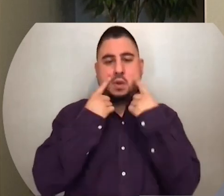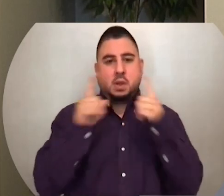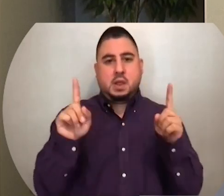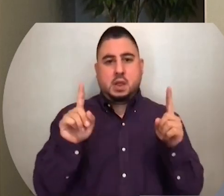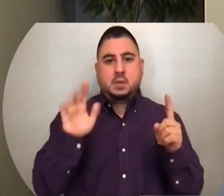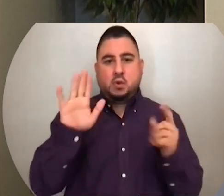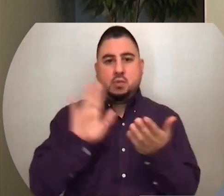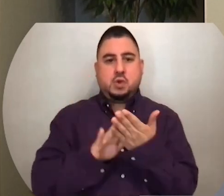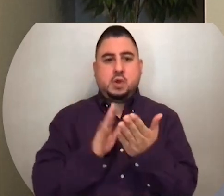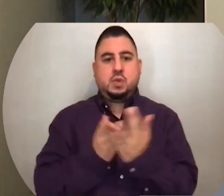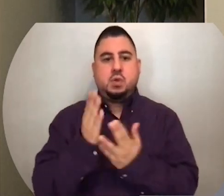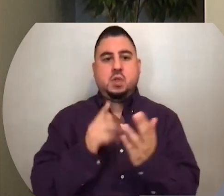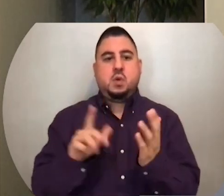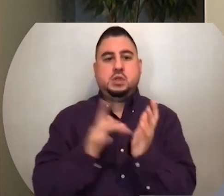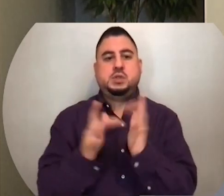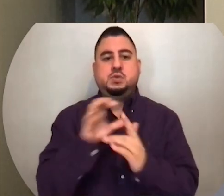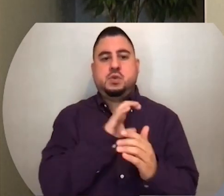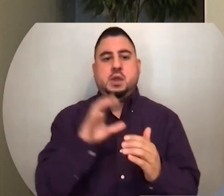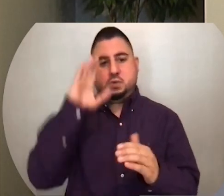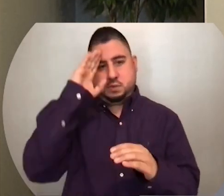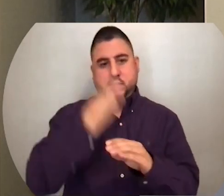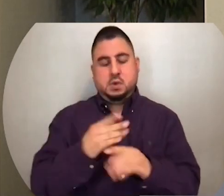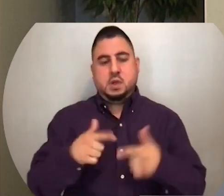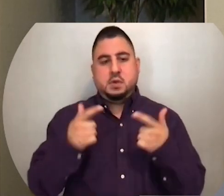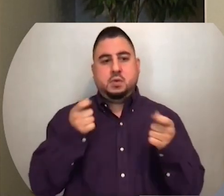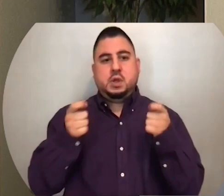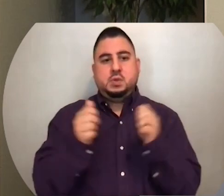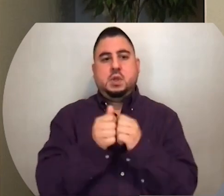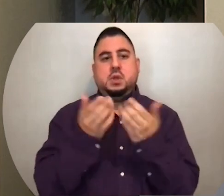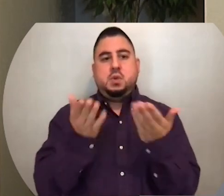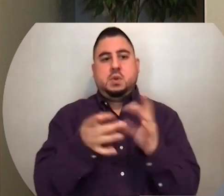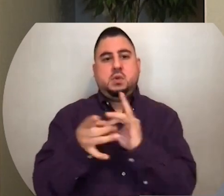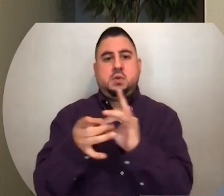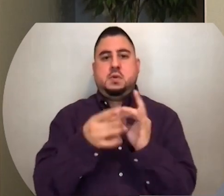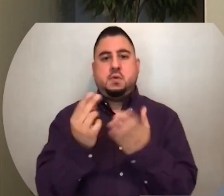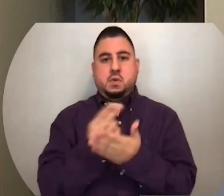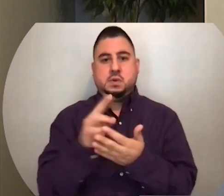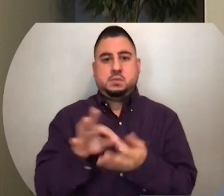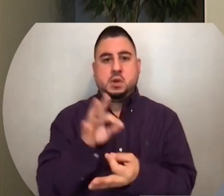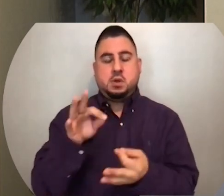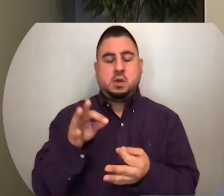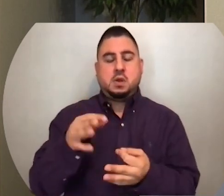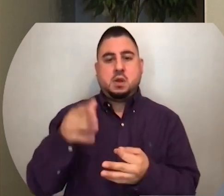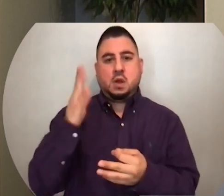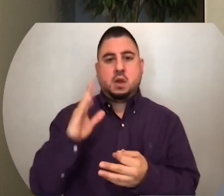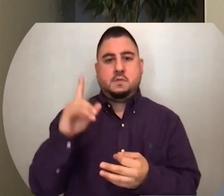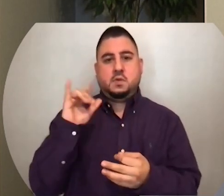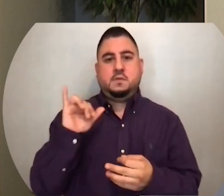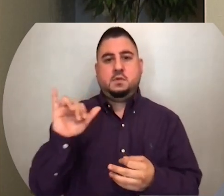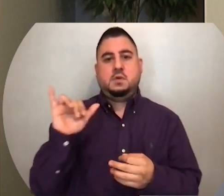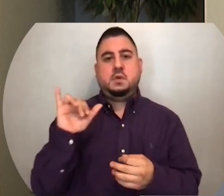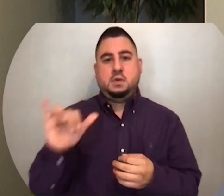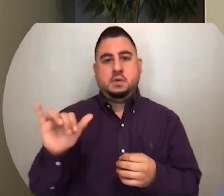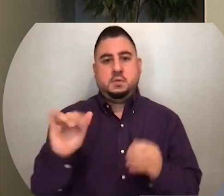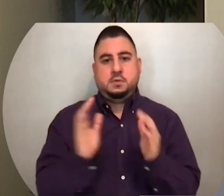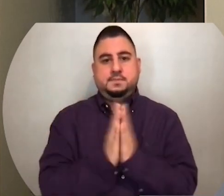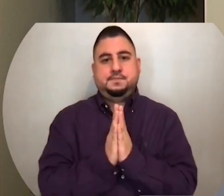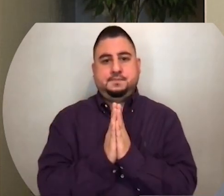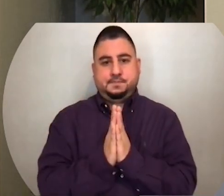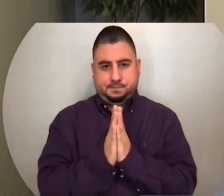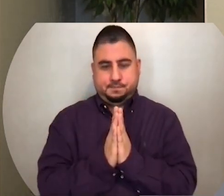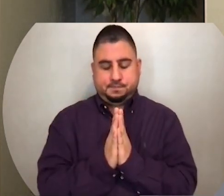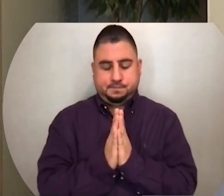praise. Through our Lord Jesus Christ, your Son, who lives and reigns with you in the unity of the Holy Spirit, God forever and